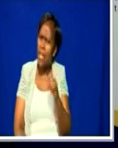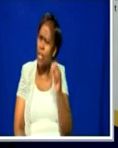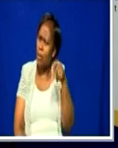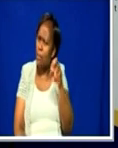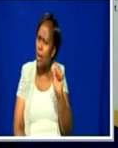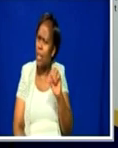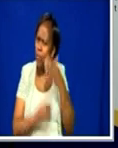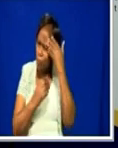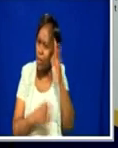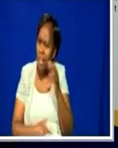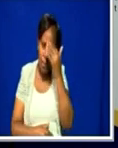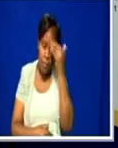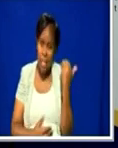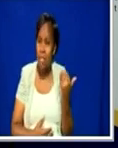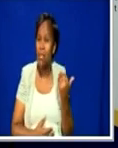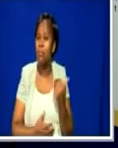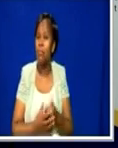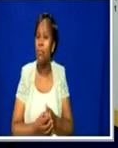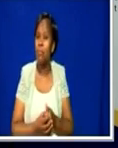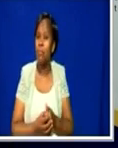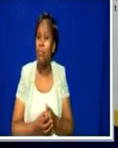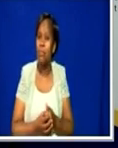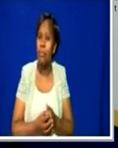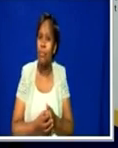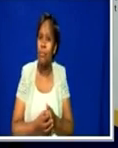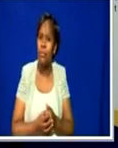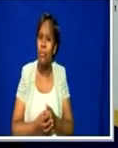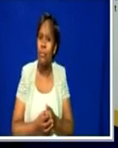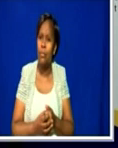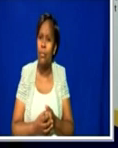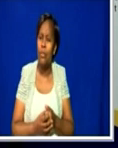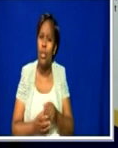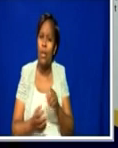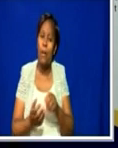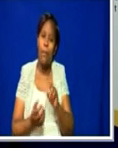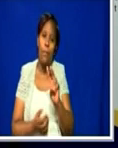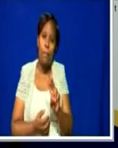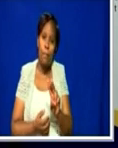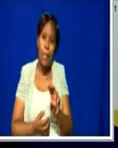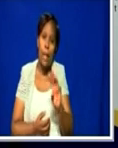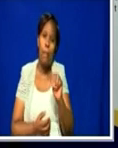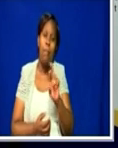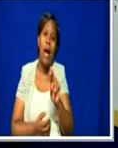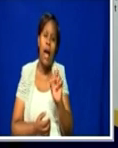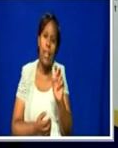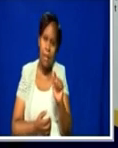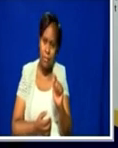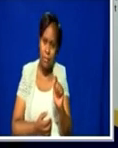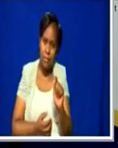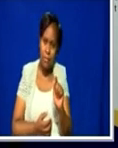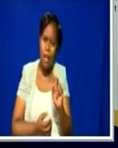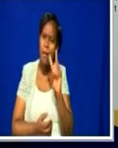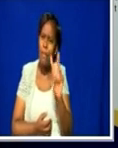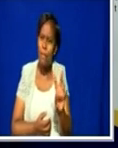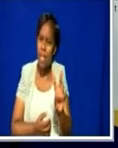that you're living out. Which one is that? Just Because that is said, Jupiter. my very mother. My